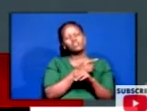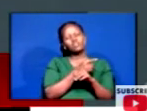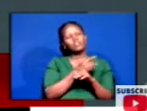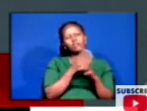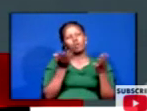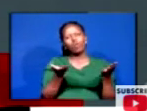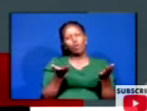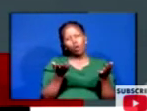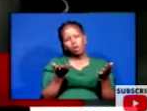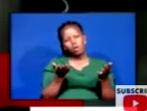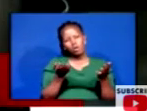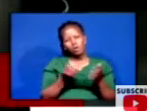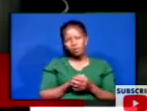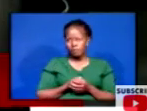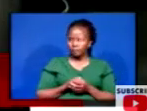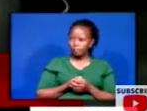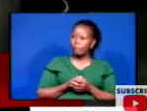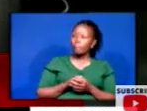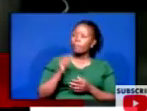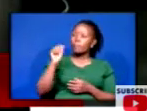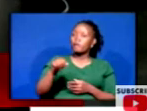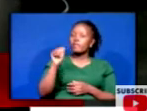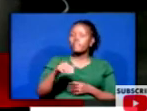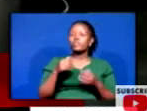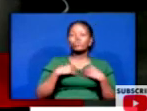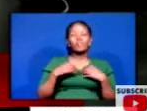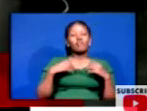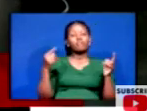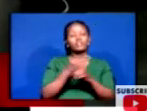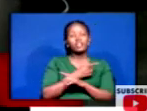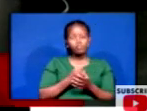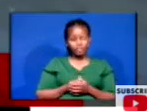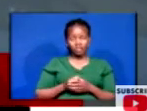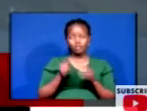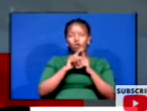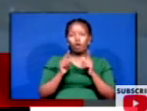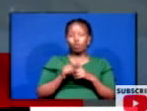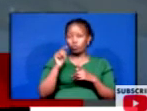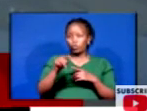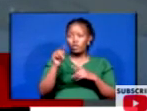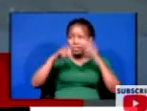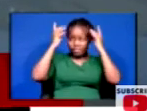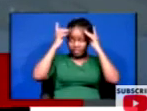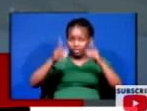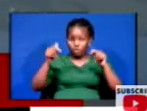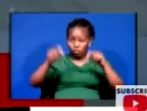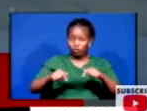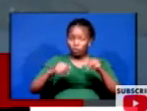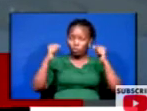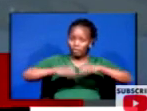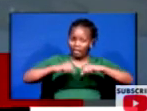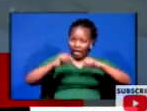two? Definitely there are differences. And the obvious difference is that this decision today was unanimous.